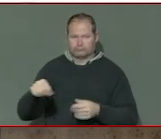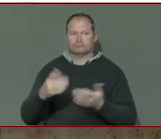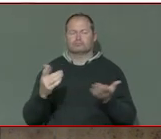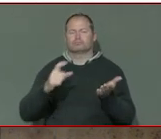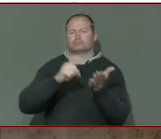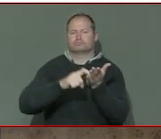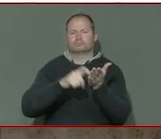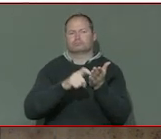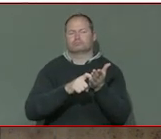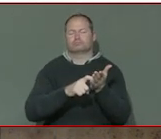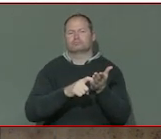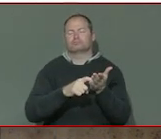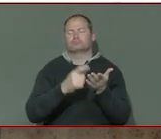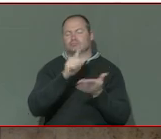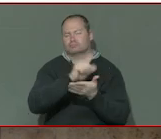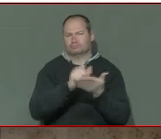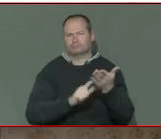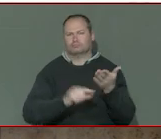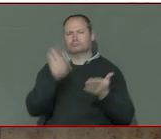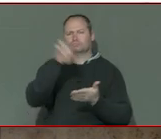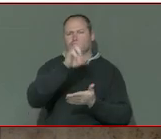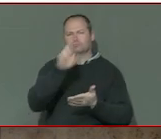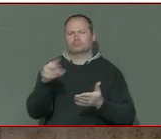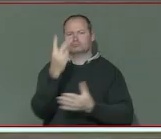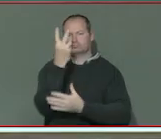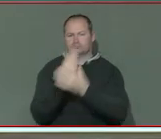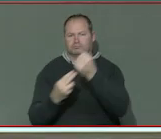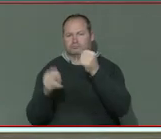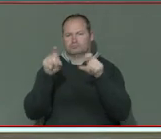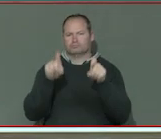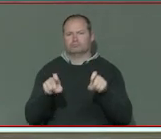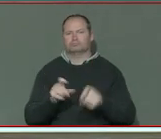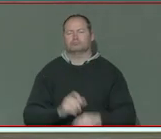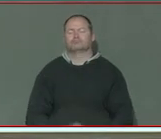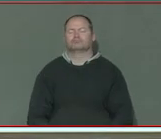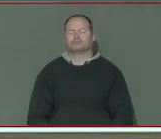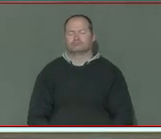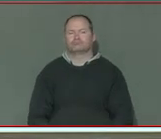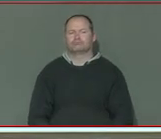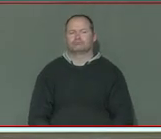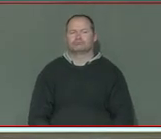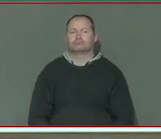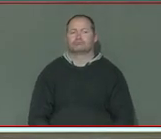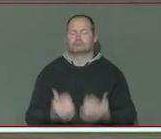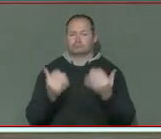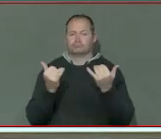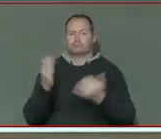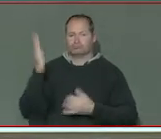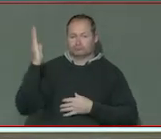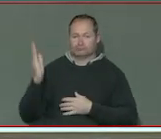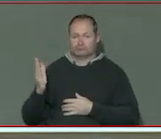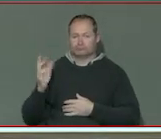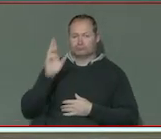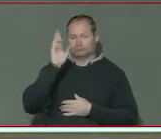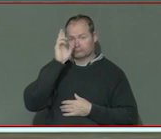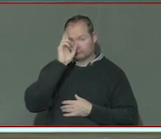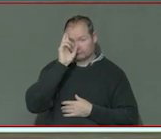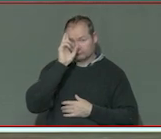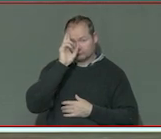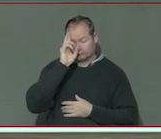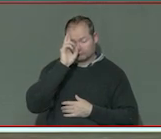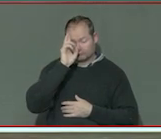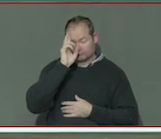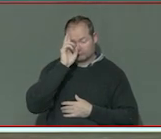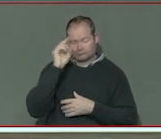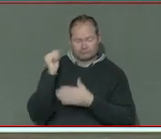that into account and we do the transactions, let's just keep that in mind, and we can see if we can use that